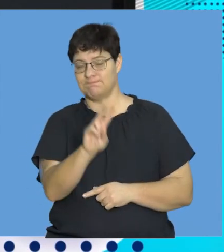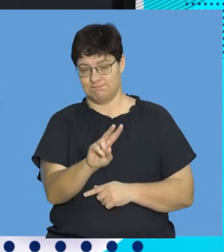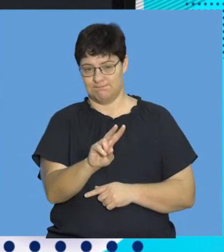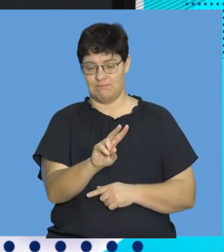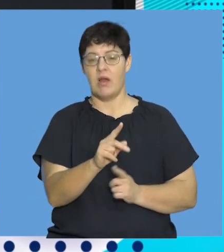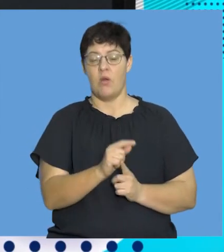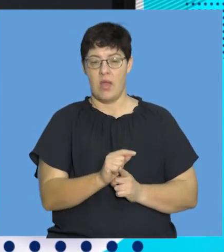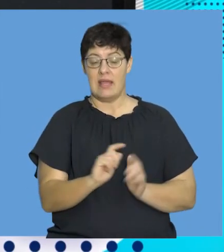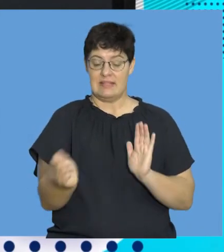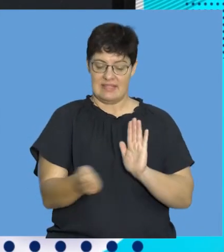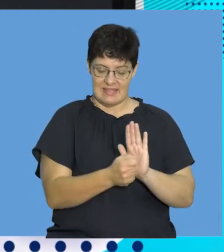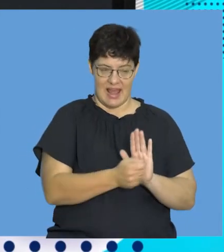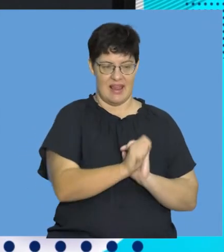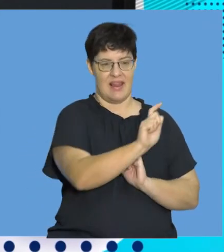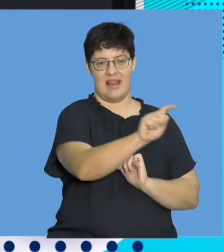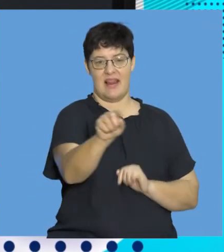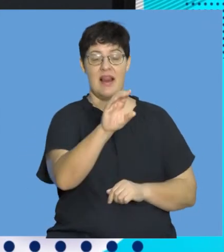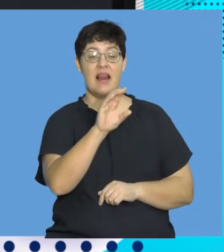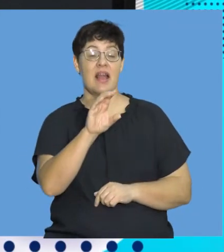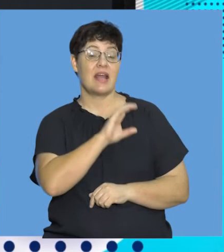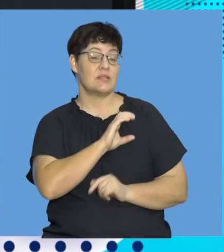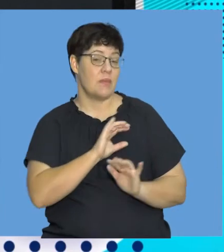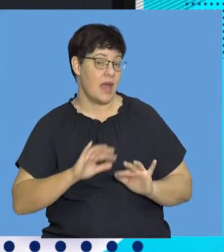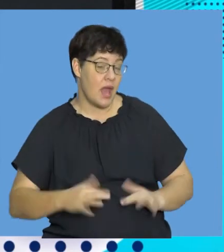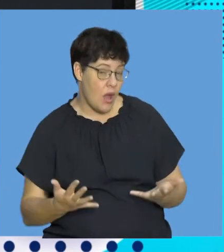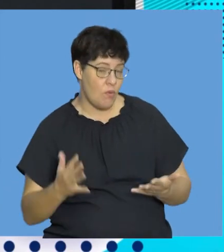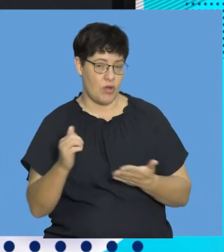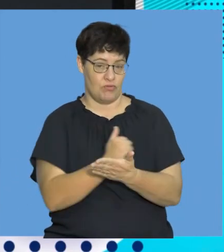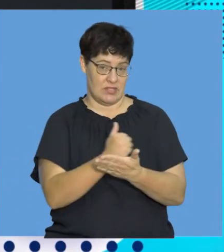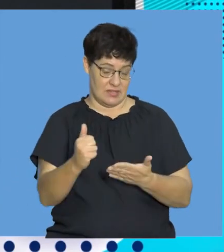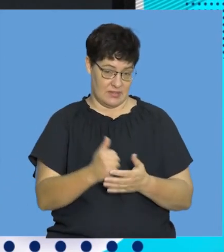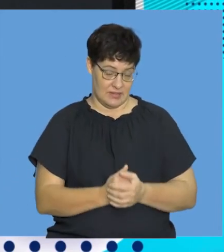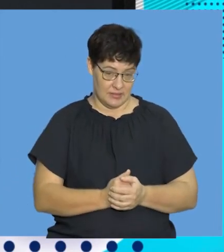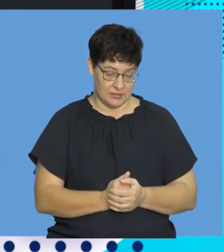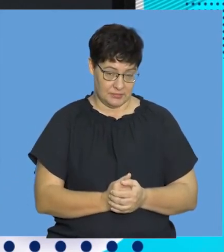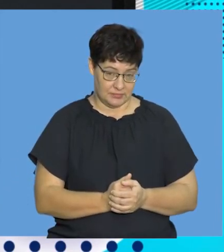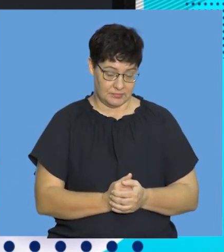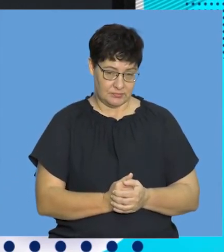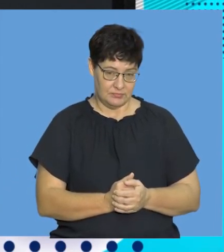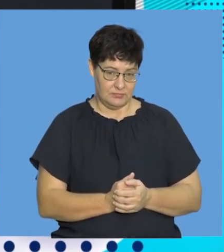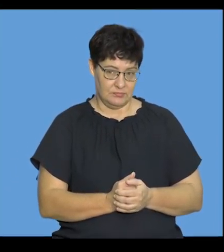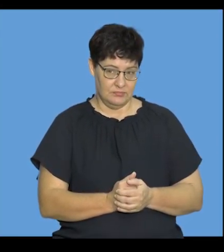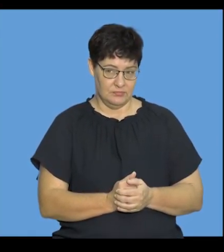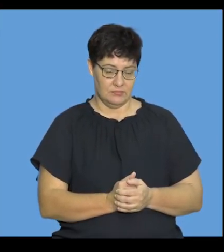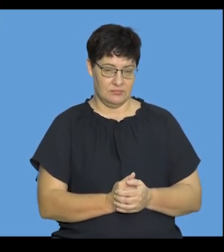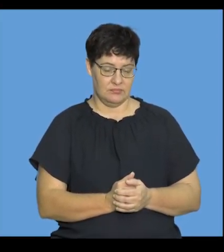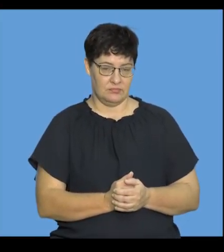going to sell to our customers on credit. Okay, so this is what we have.